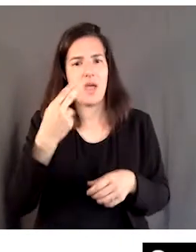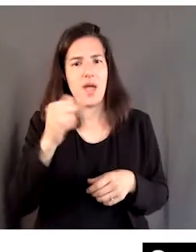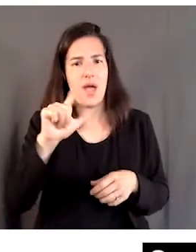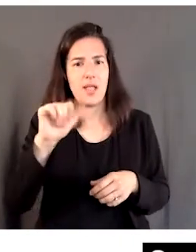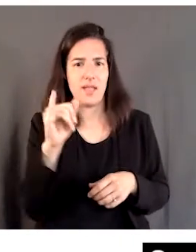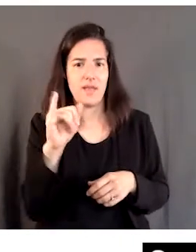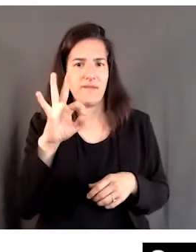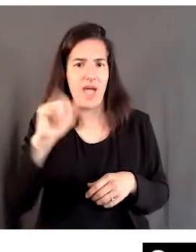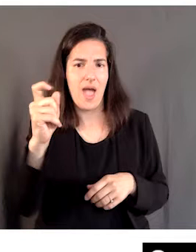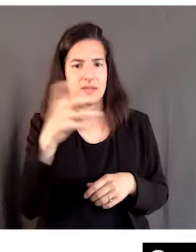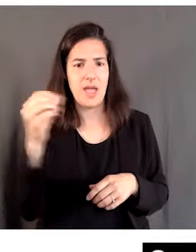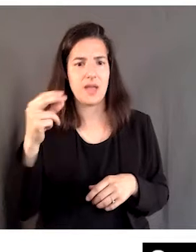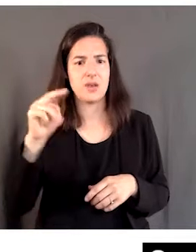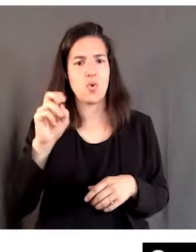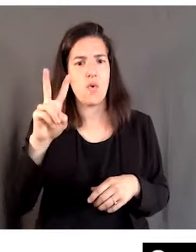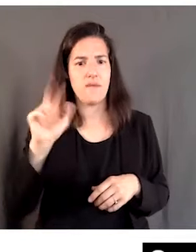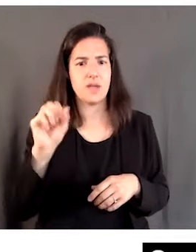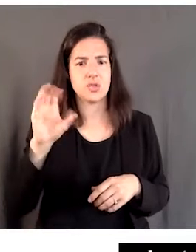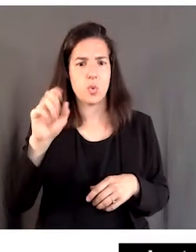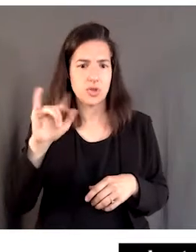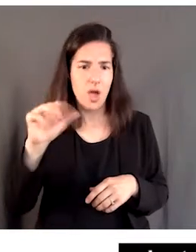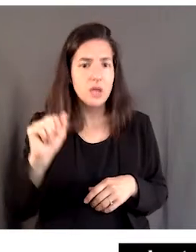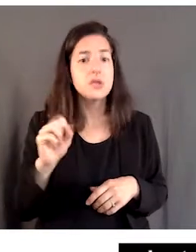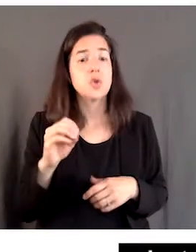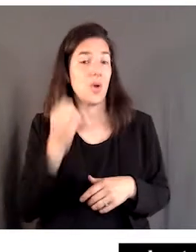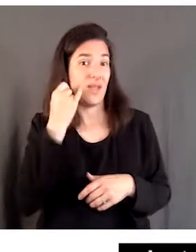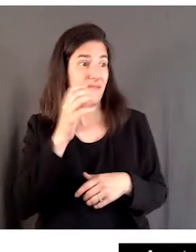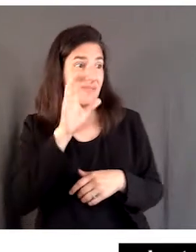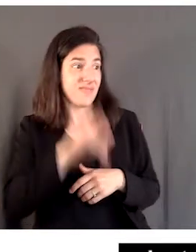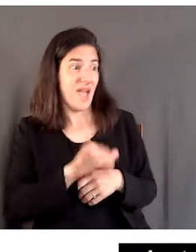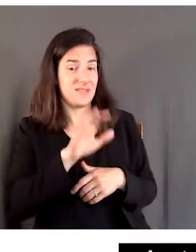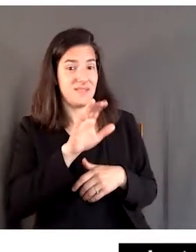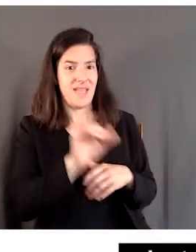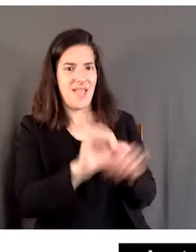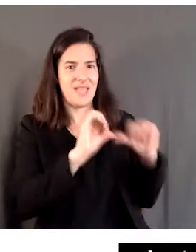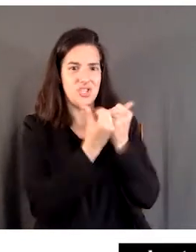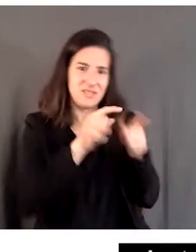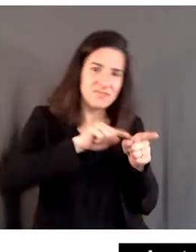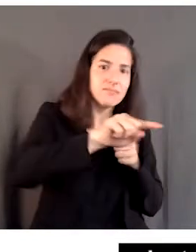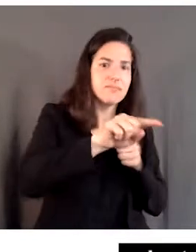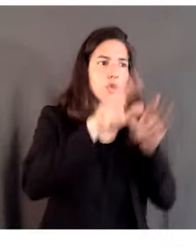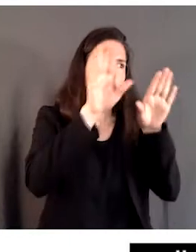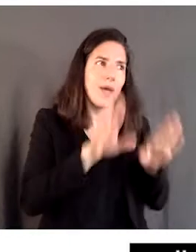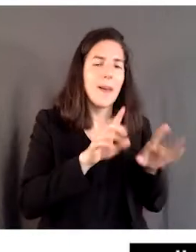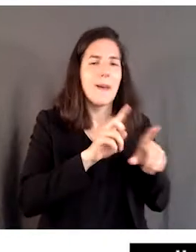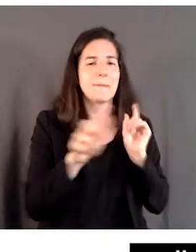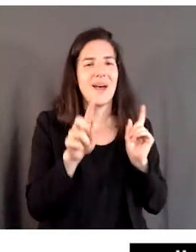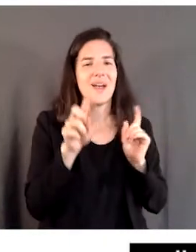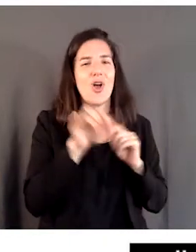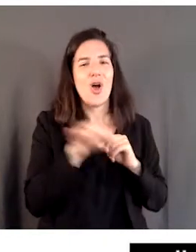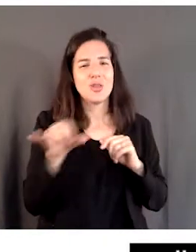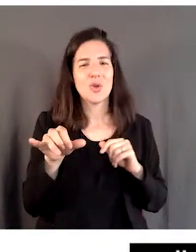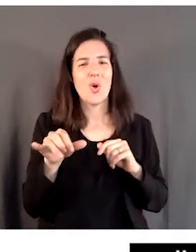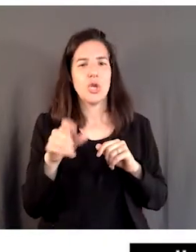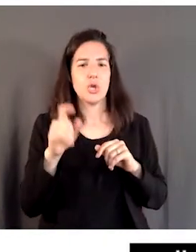so if that's what the agency does, great. But then there's you also need to